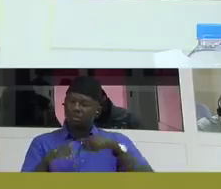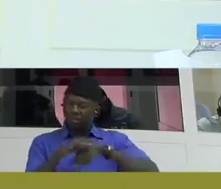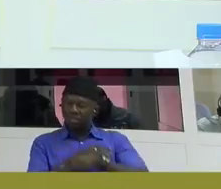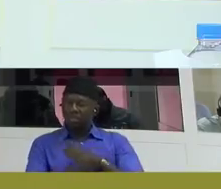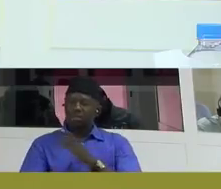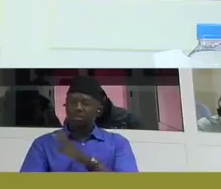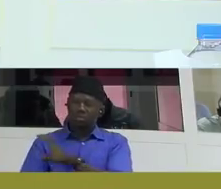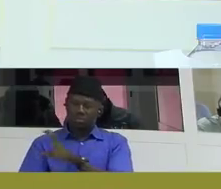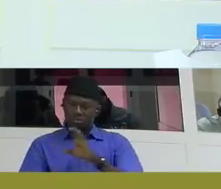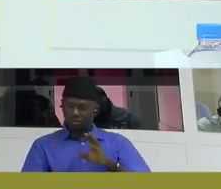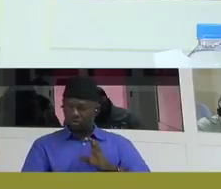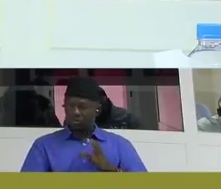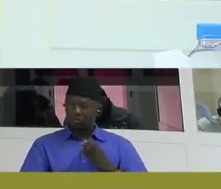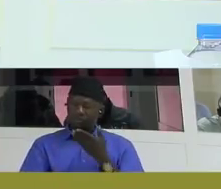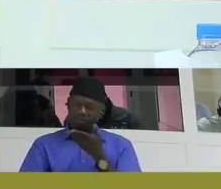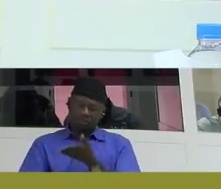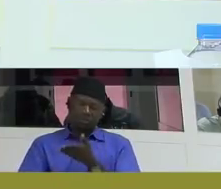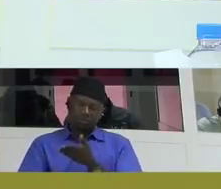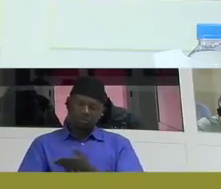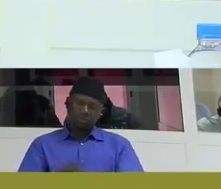inside compounds,